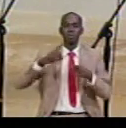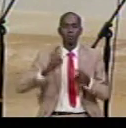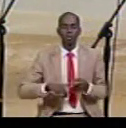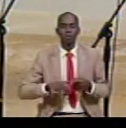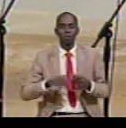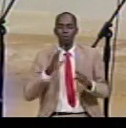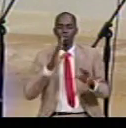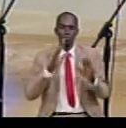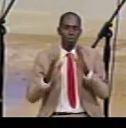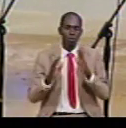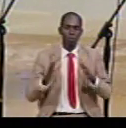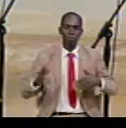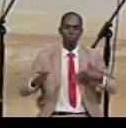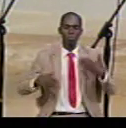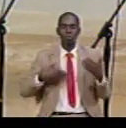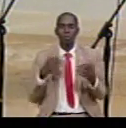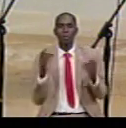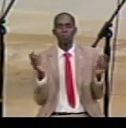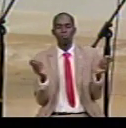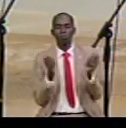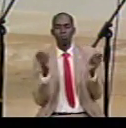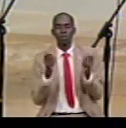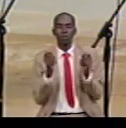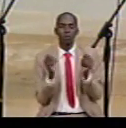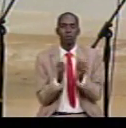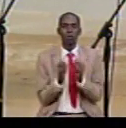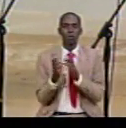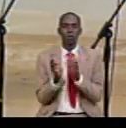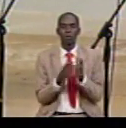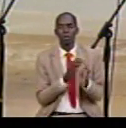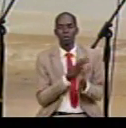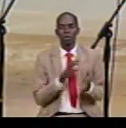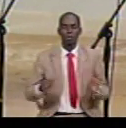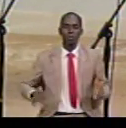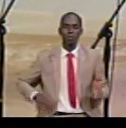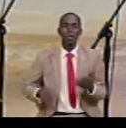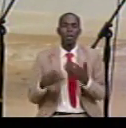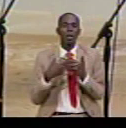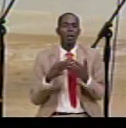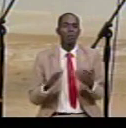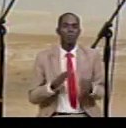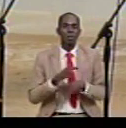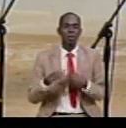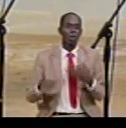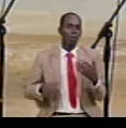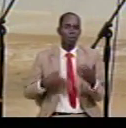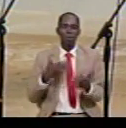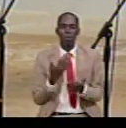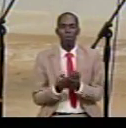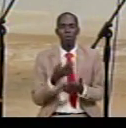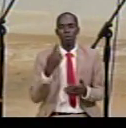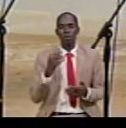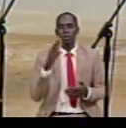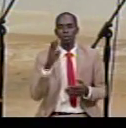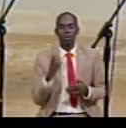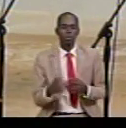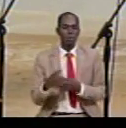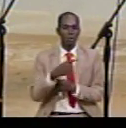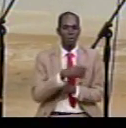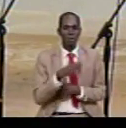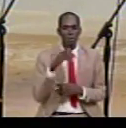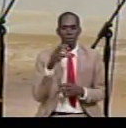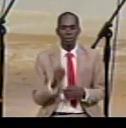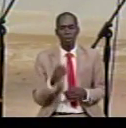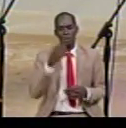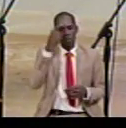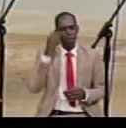attempts to make Jesus Christ to disobey God. After all the temptations, 40 days, and because Jesus Christ resisted him